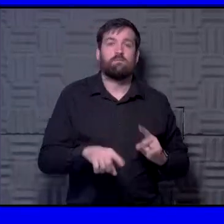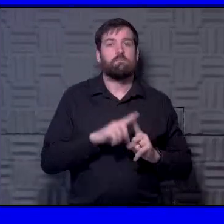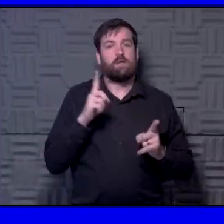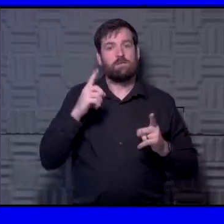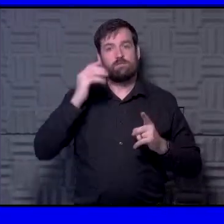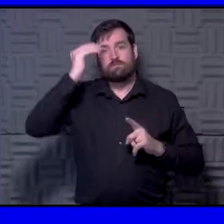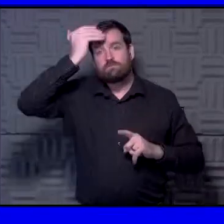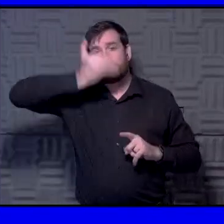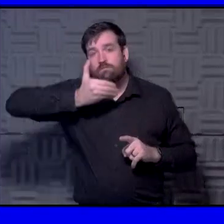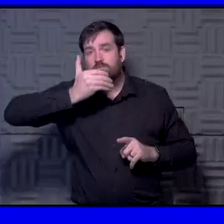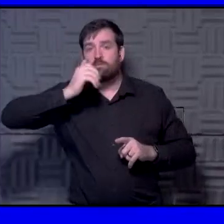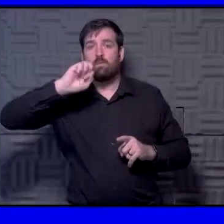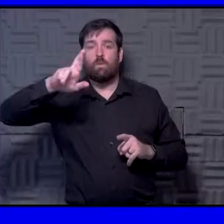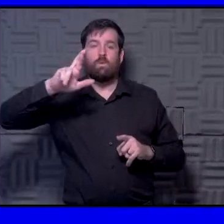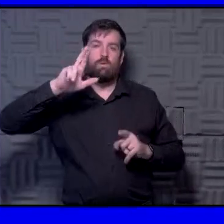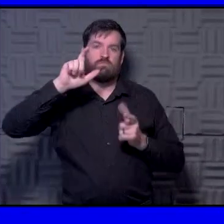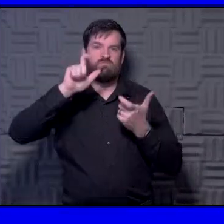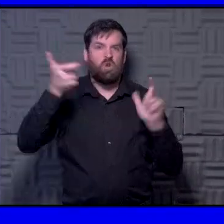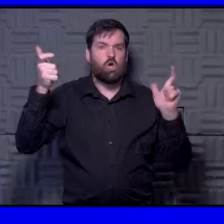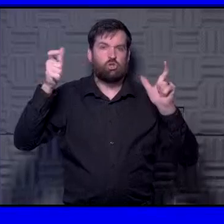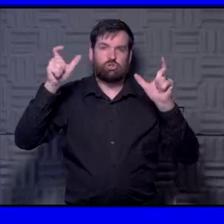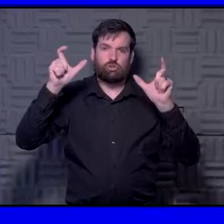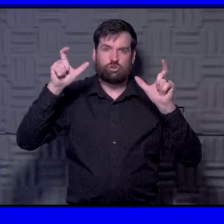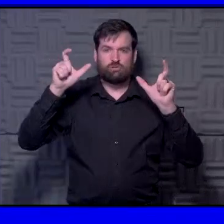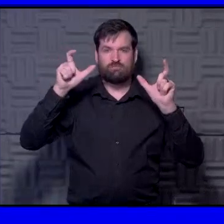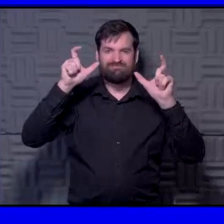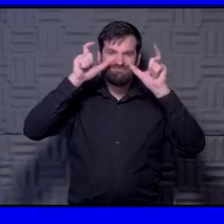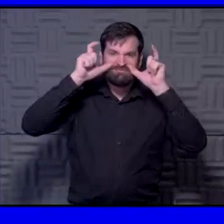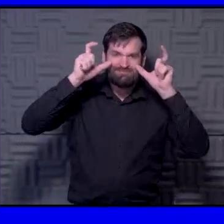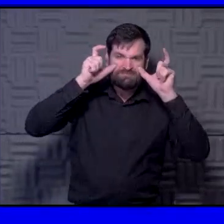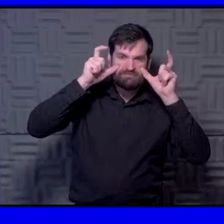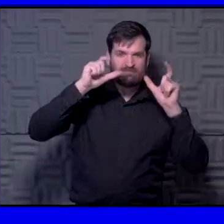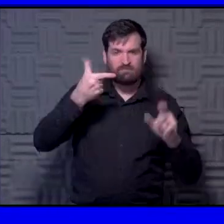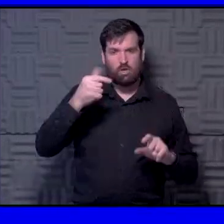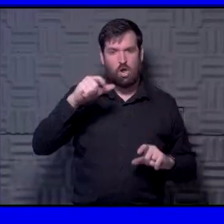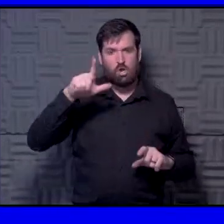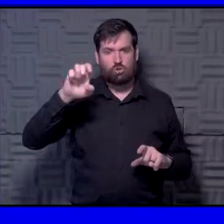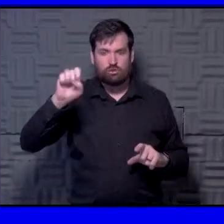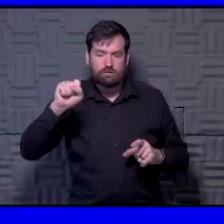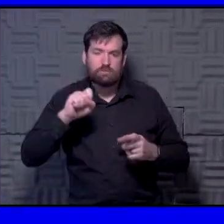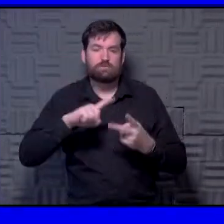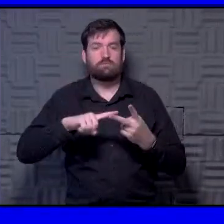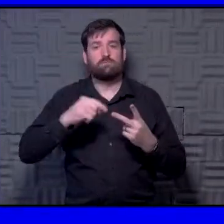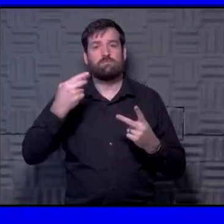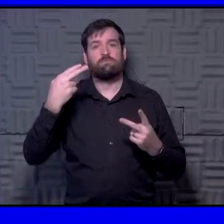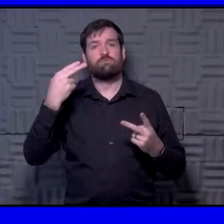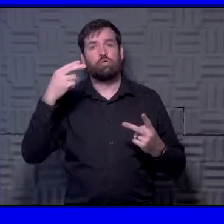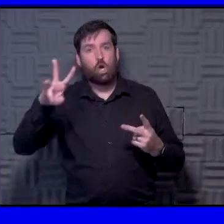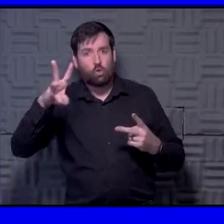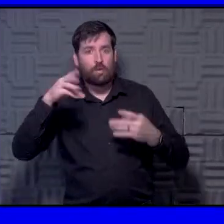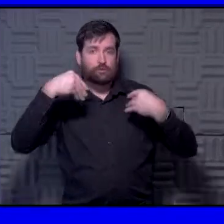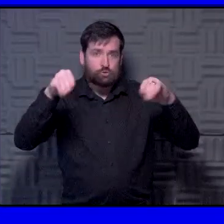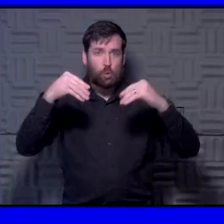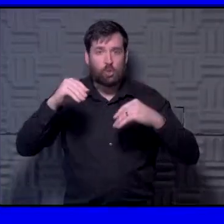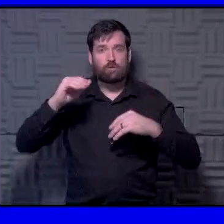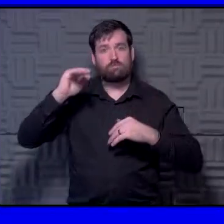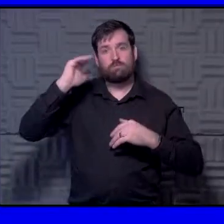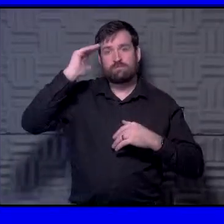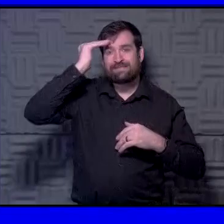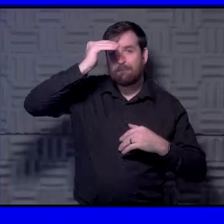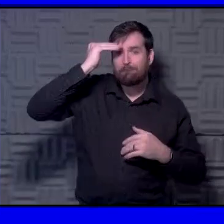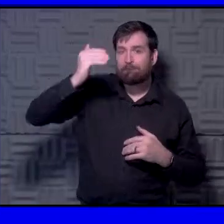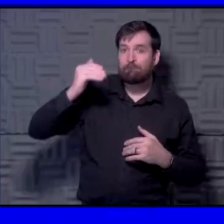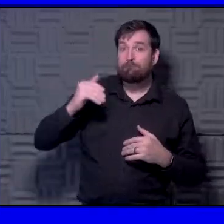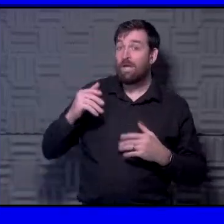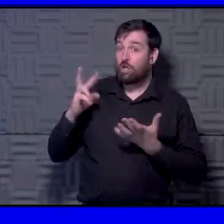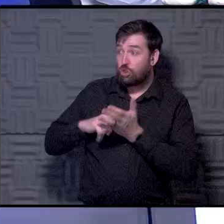face shield or those large, industrial goggles or hardware store goggles to cover the tops and the sides Oh, you